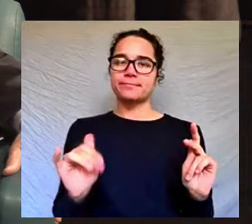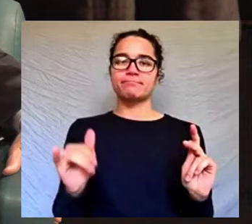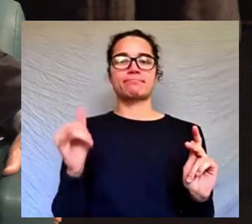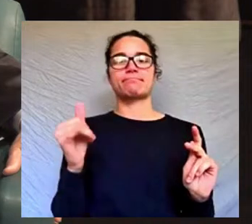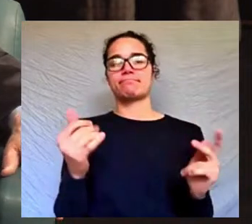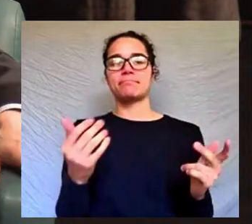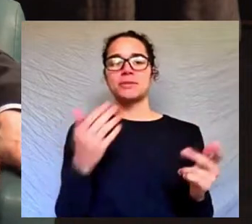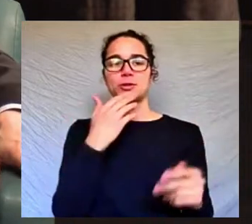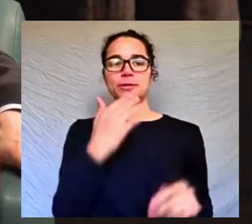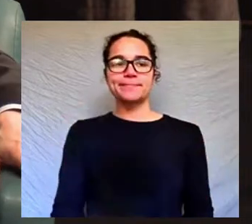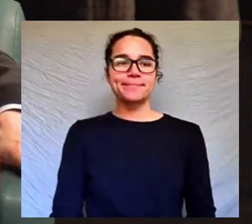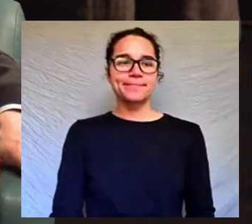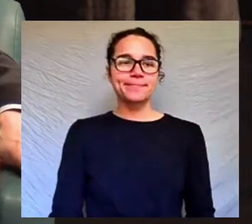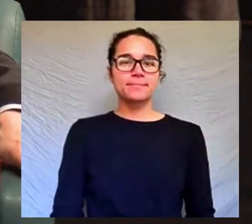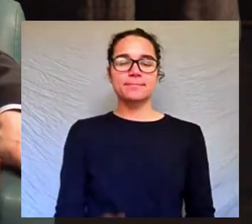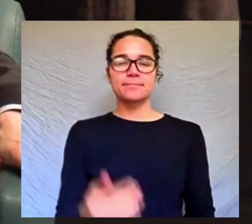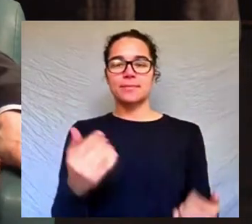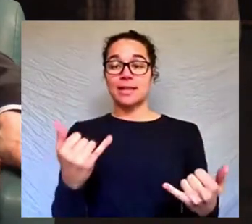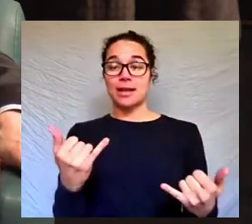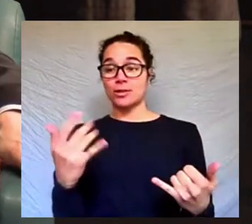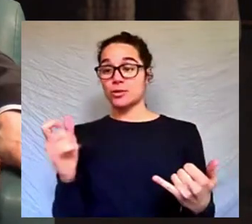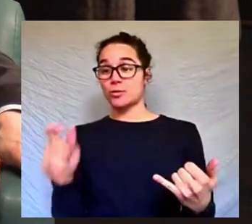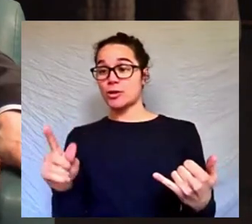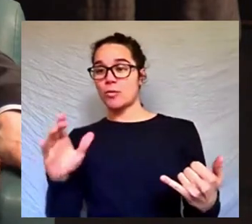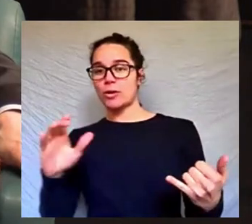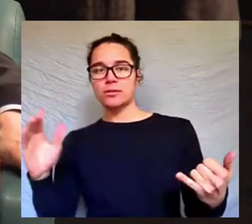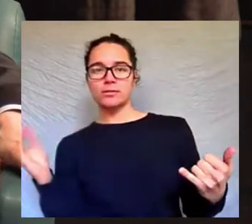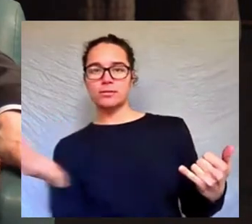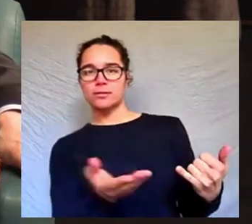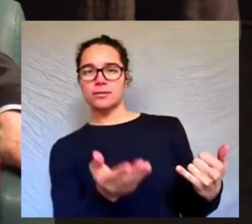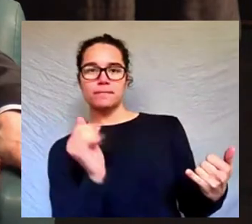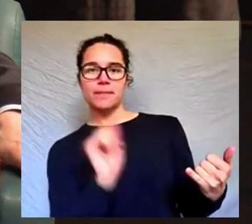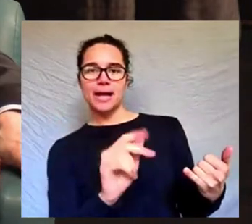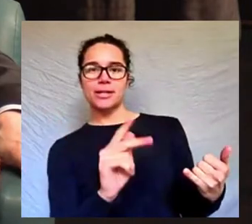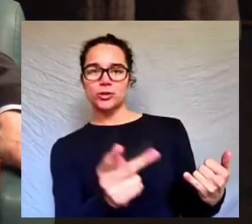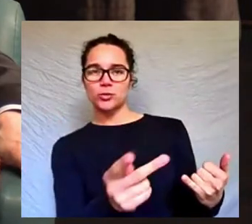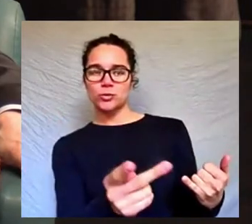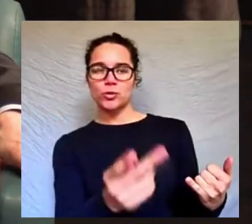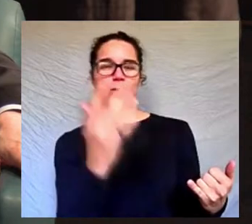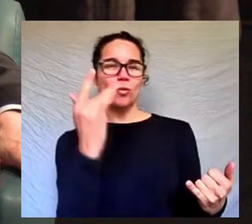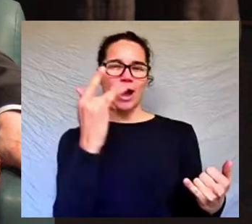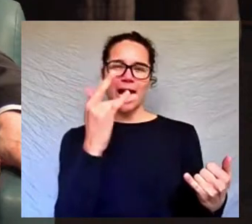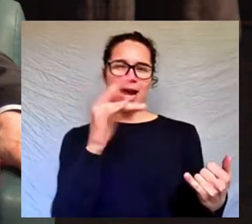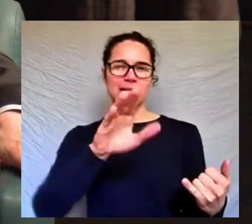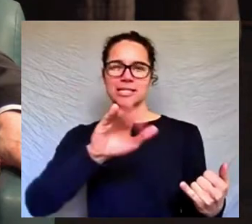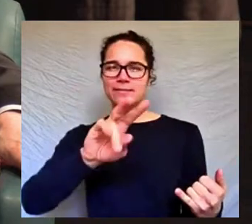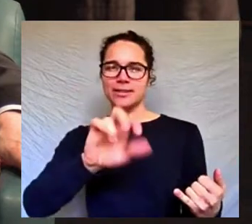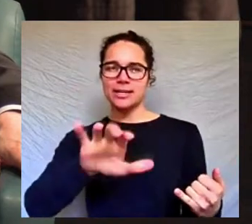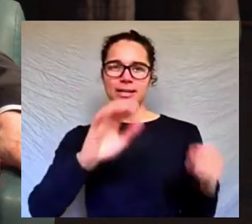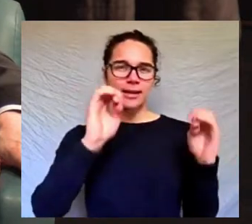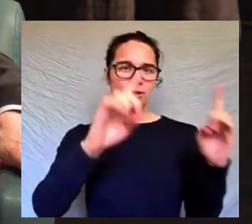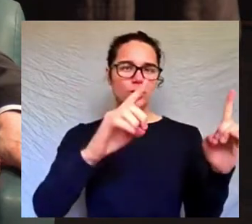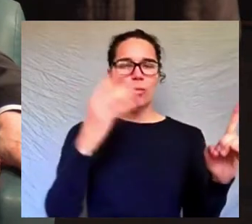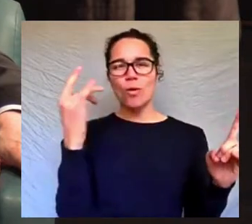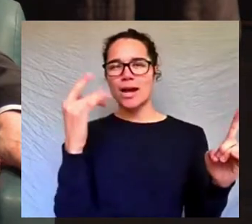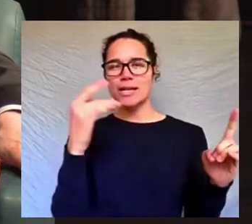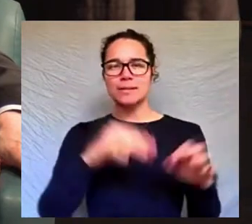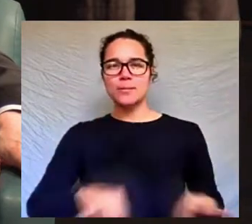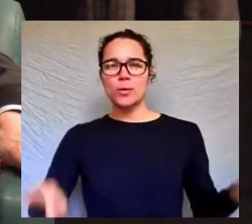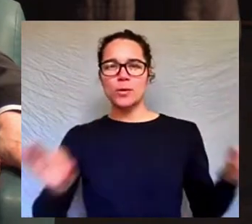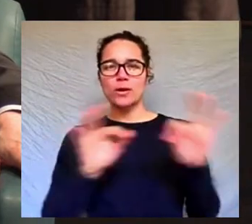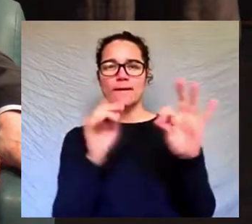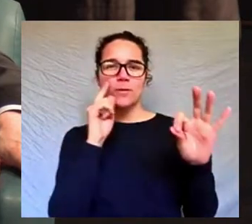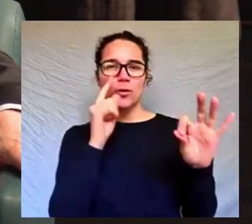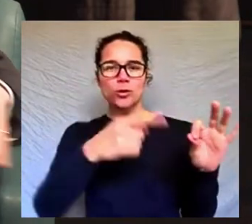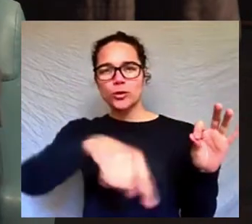question back in the both of you. Why civic education? Why has this mattered to you in your own evolution and your own